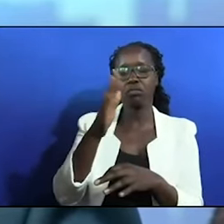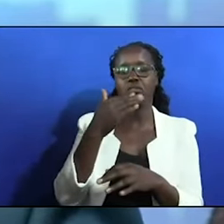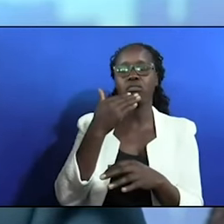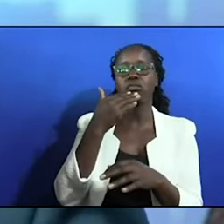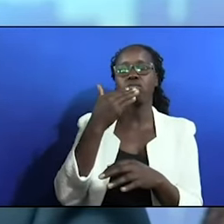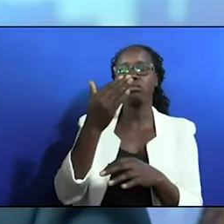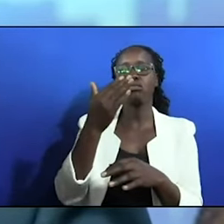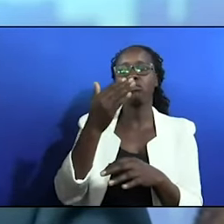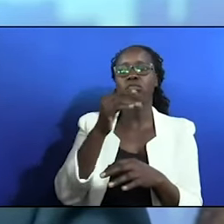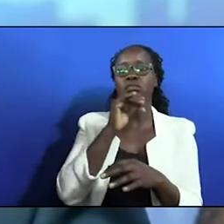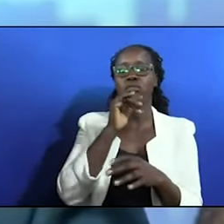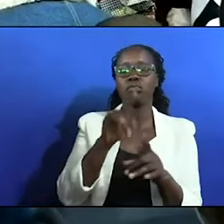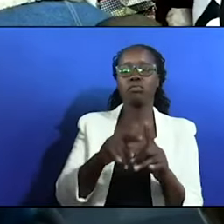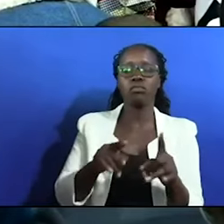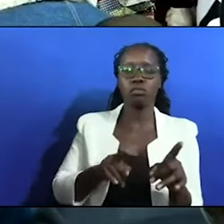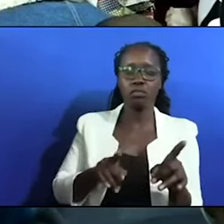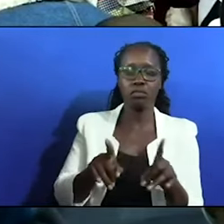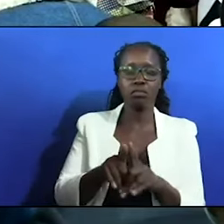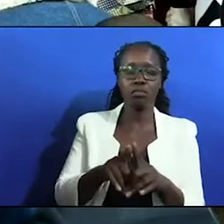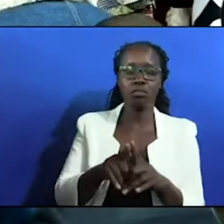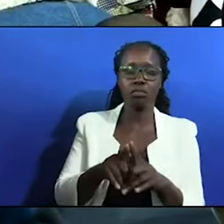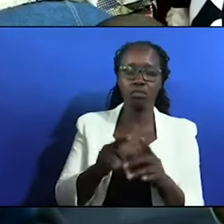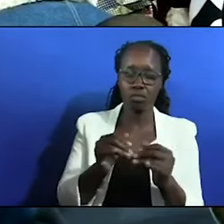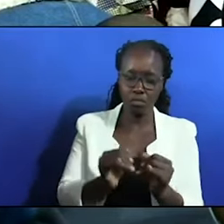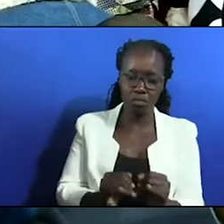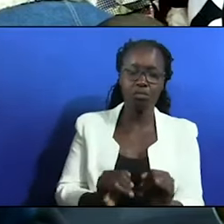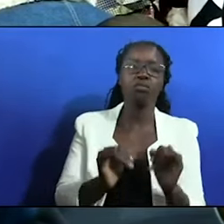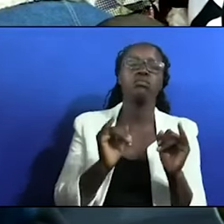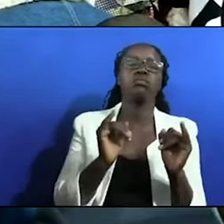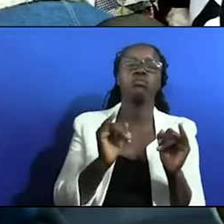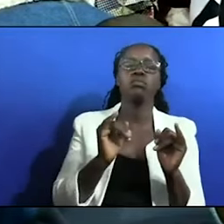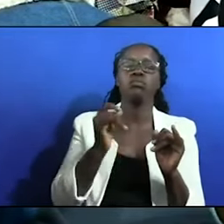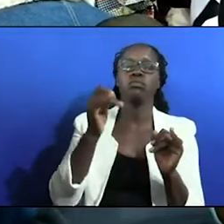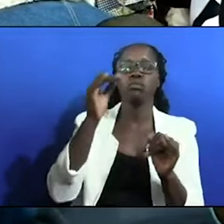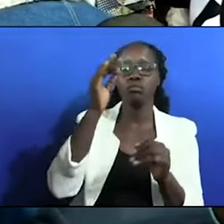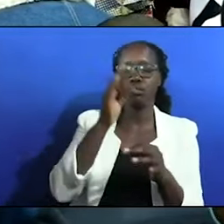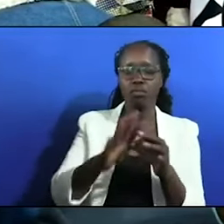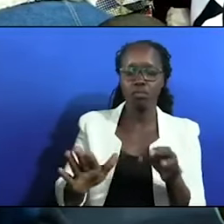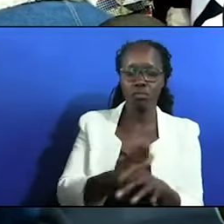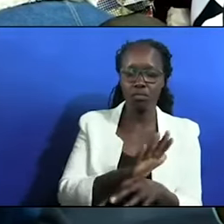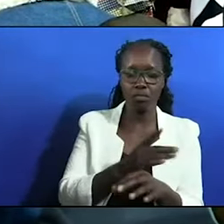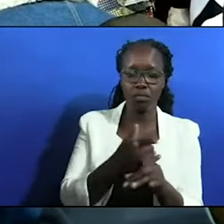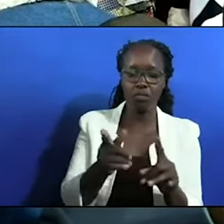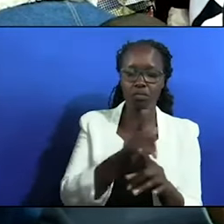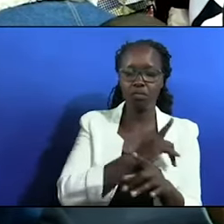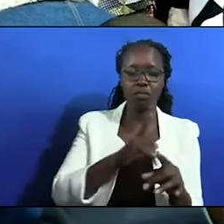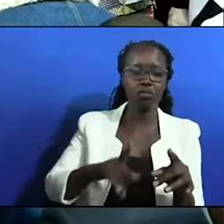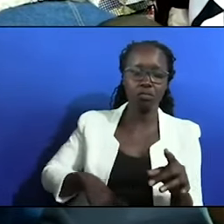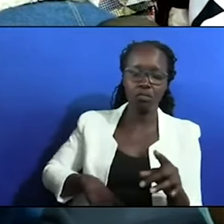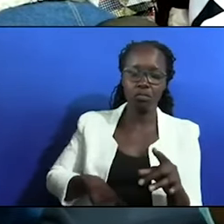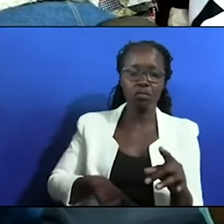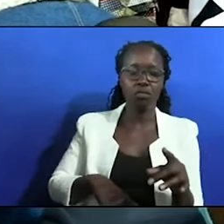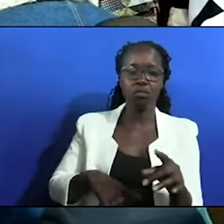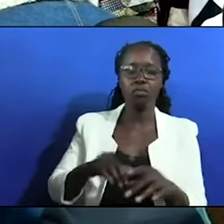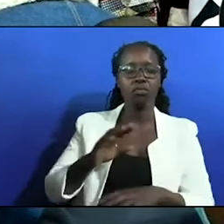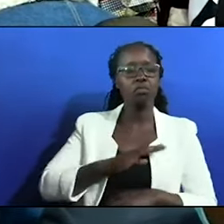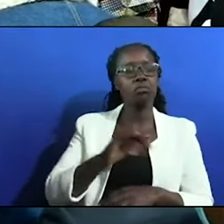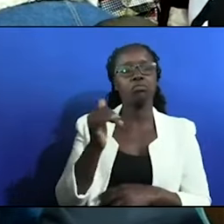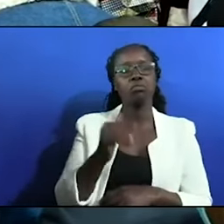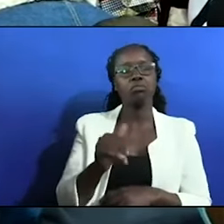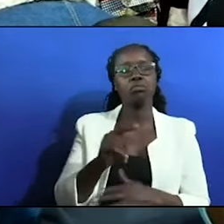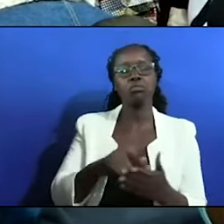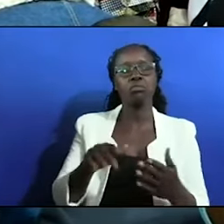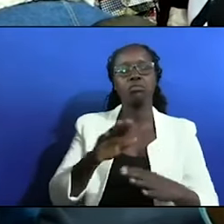to thank you for the brethren who have been trying and have been faithful. But Lord, there is nothing that is enough. What